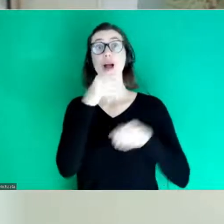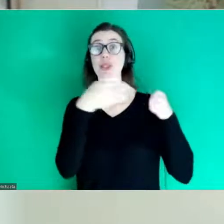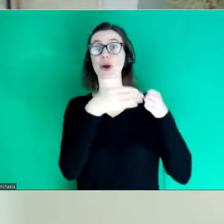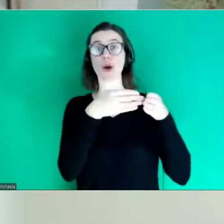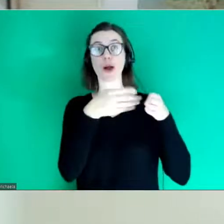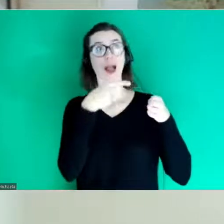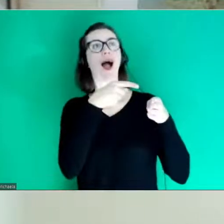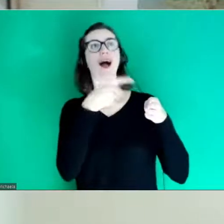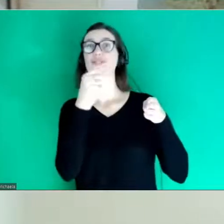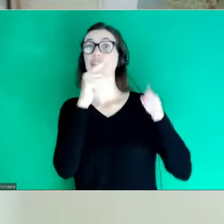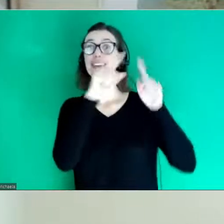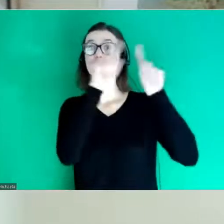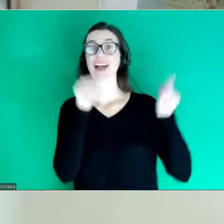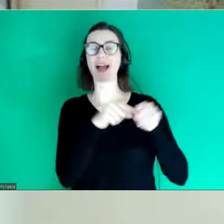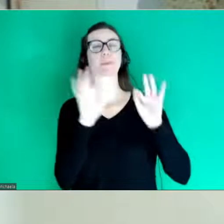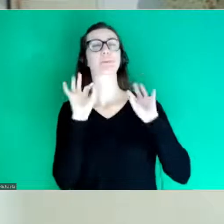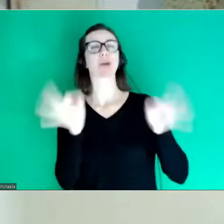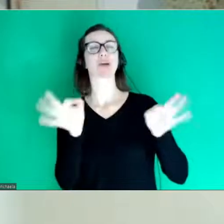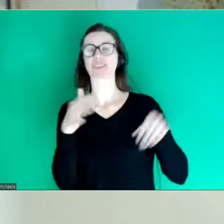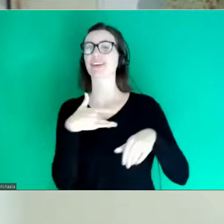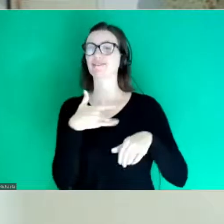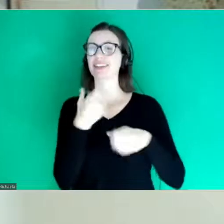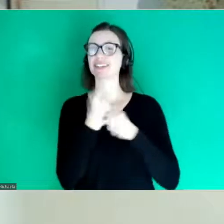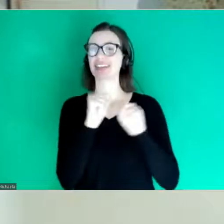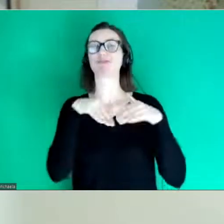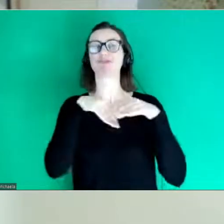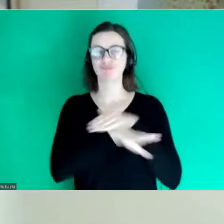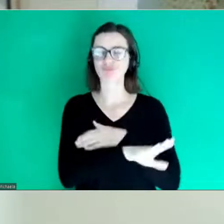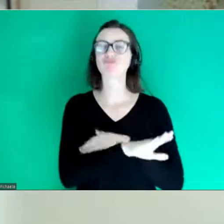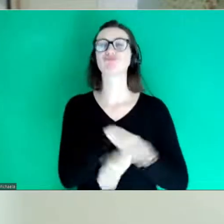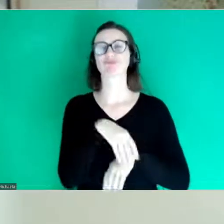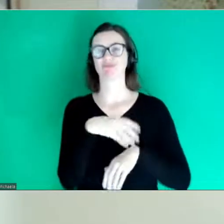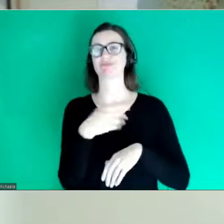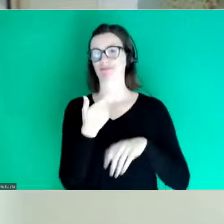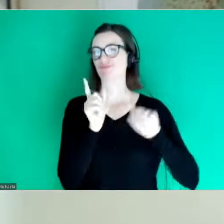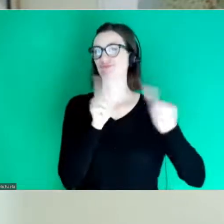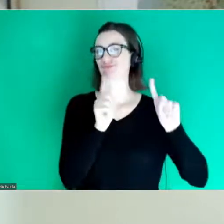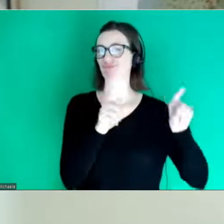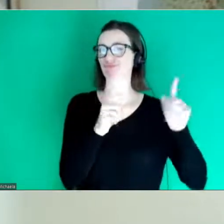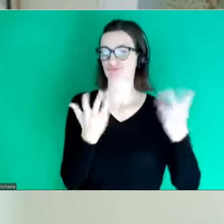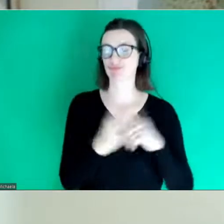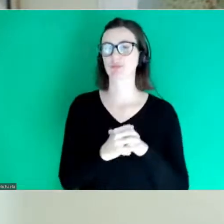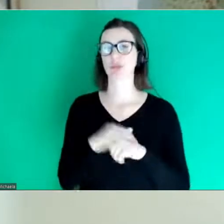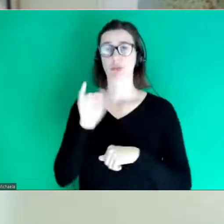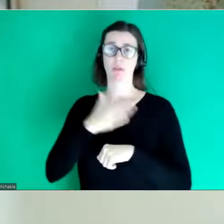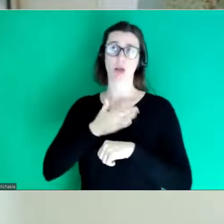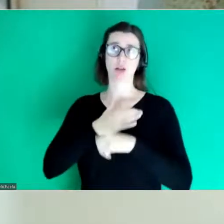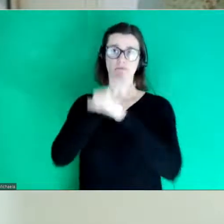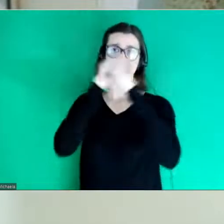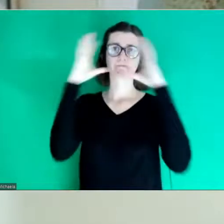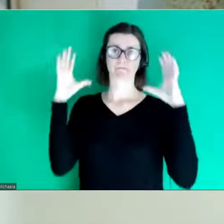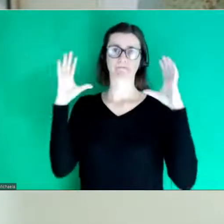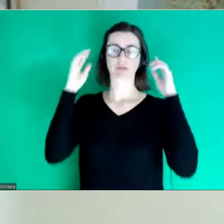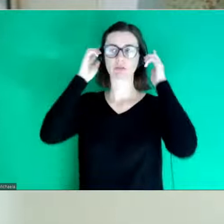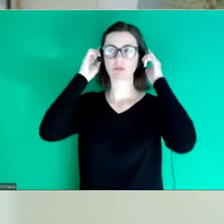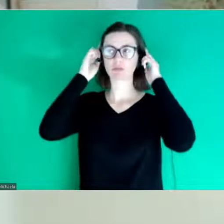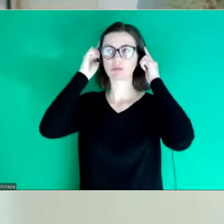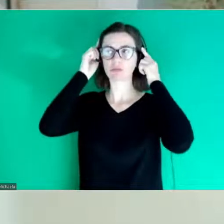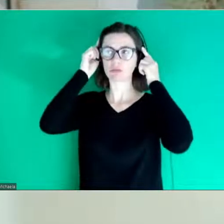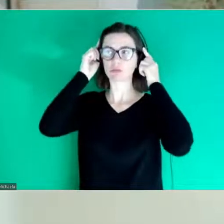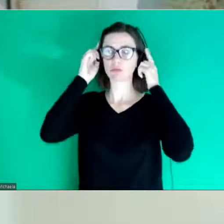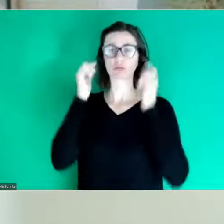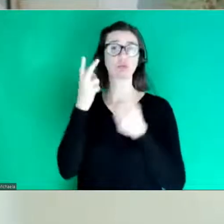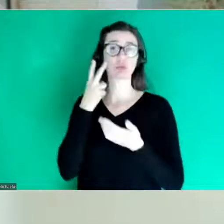there now. And they'll patronize those bars. So that's how I see it rolling out. We'll see what happens in the